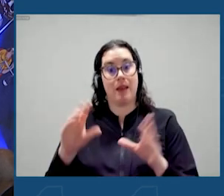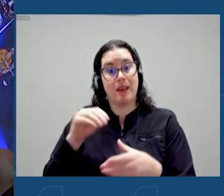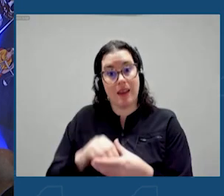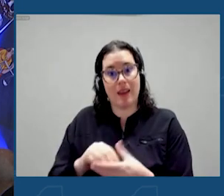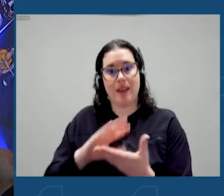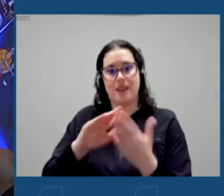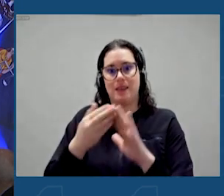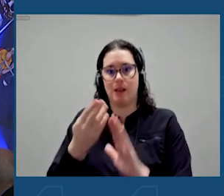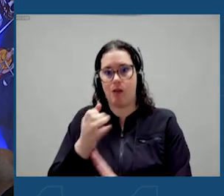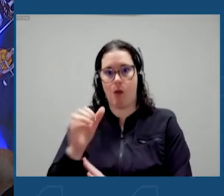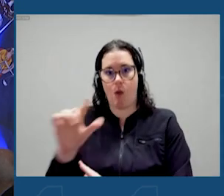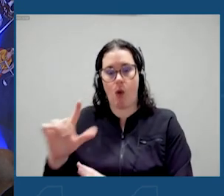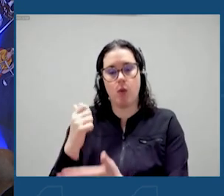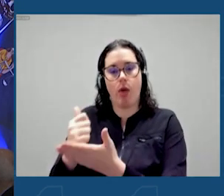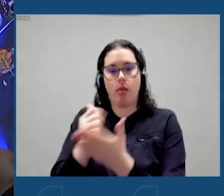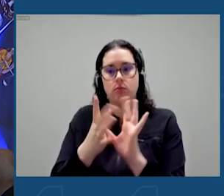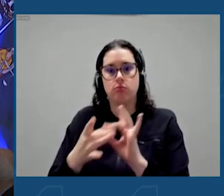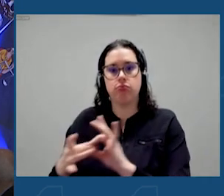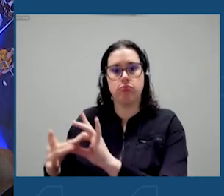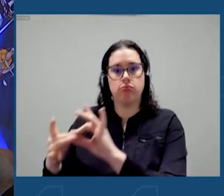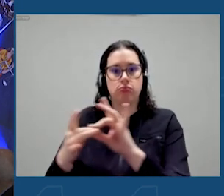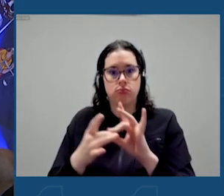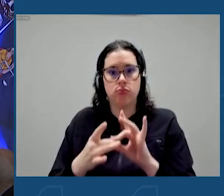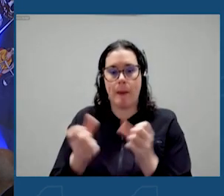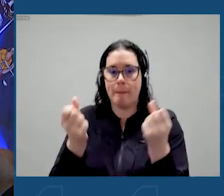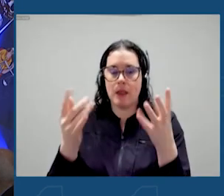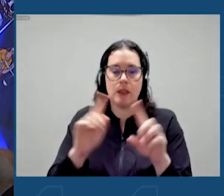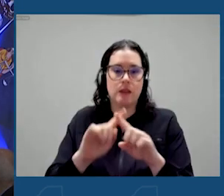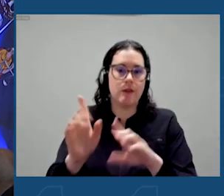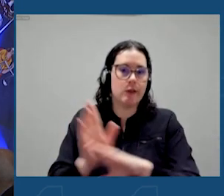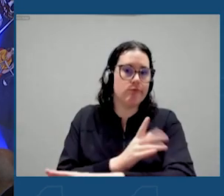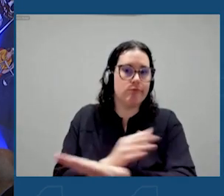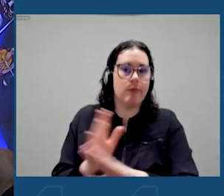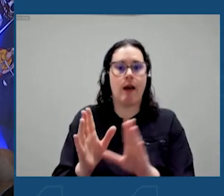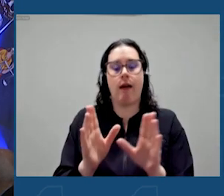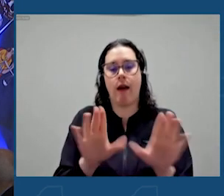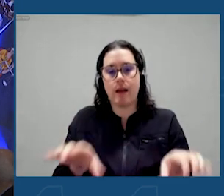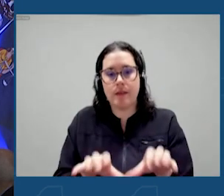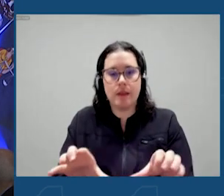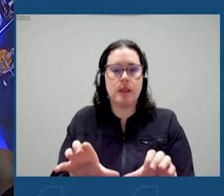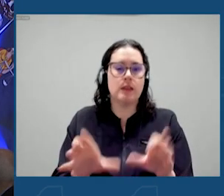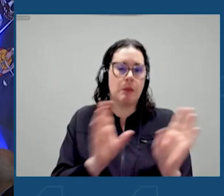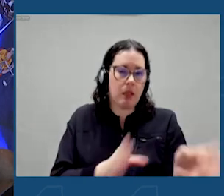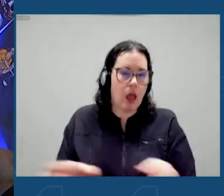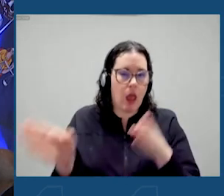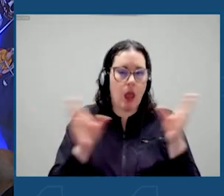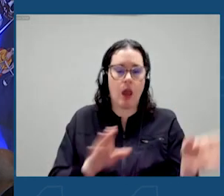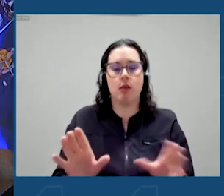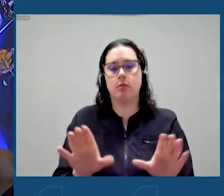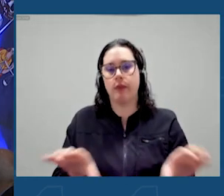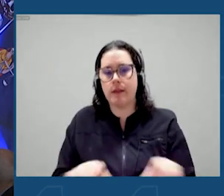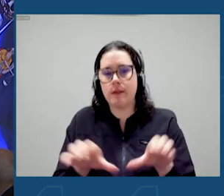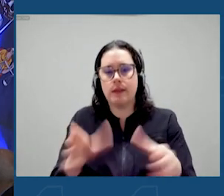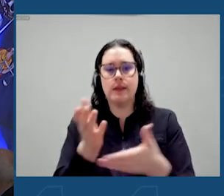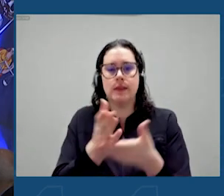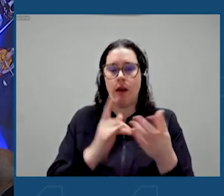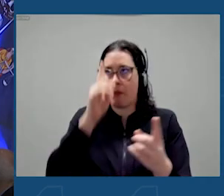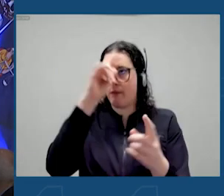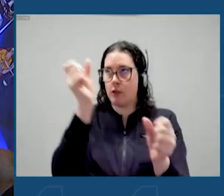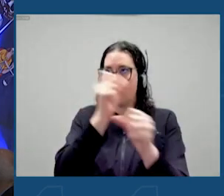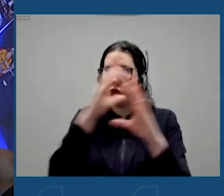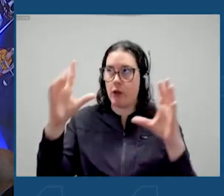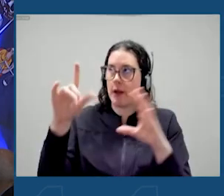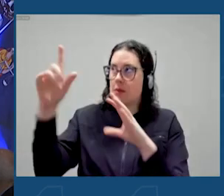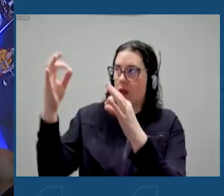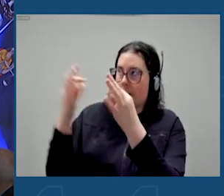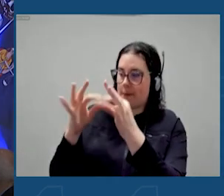help coordinate a range of activities and planning activities so that some of the dreams described can come to